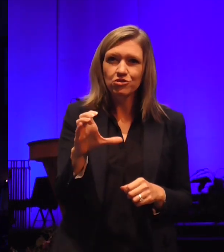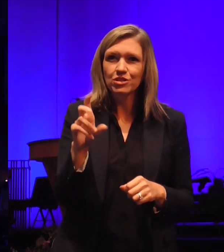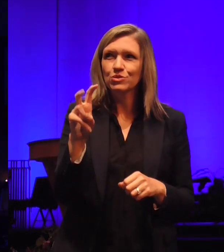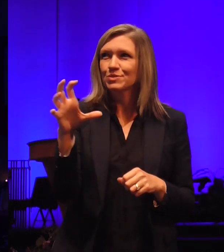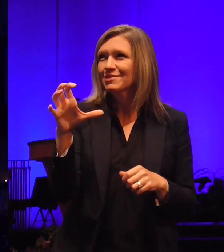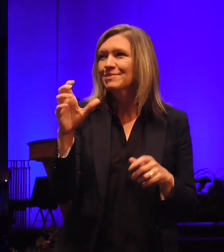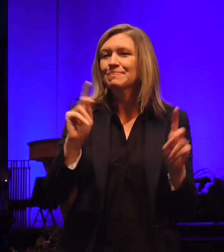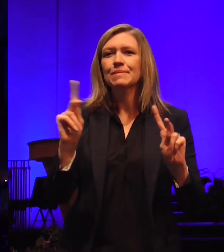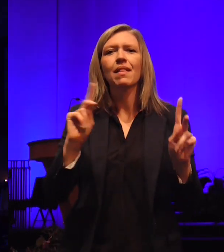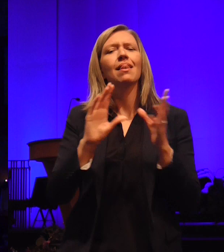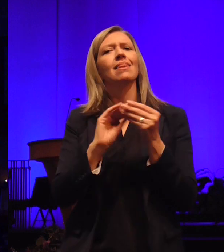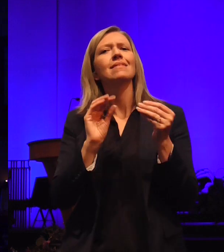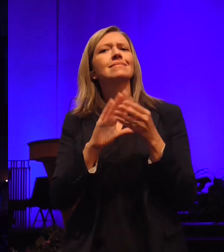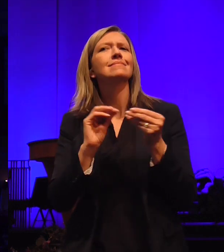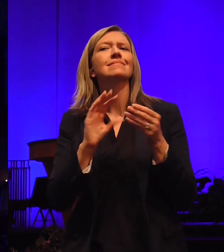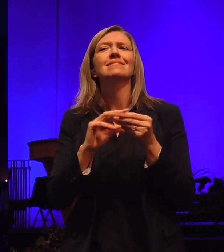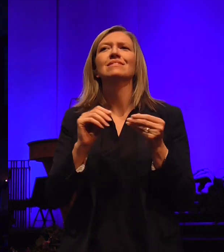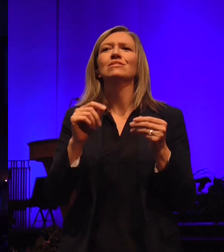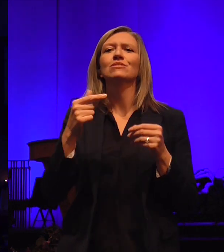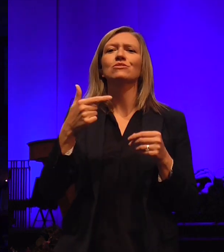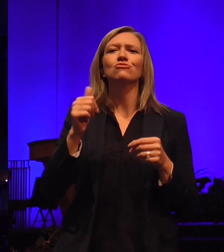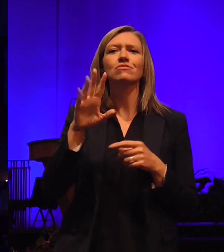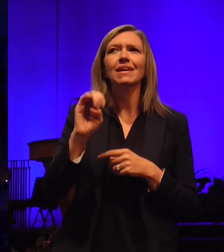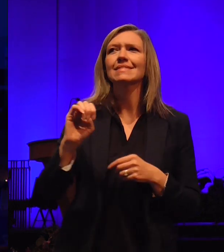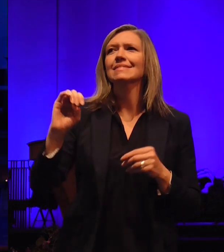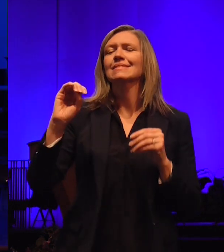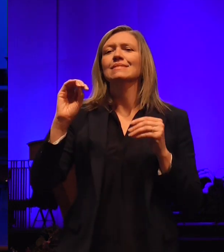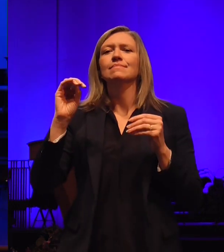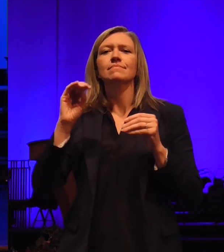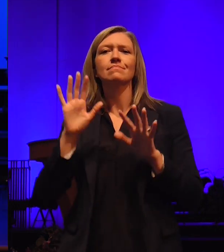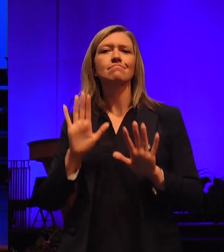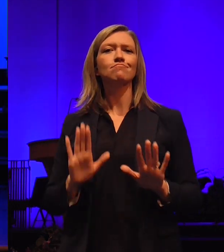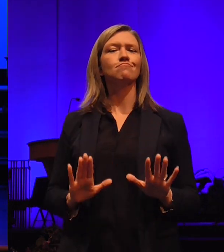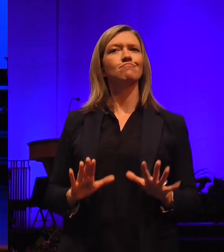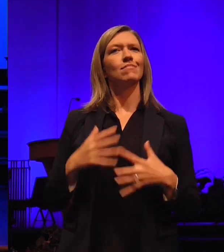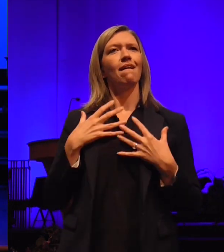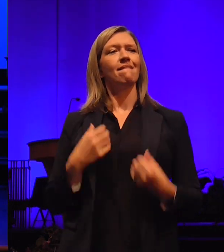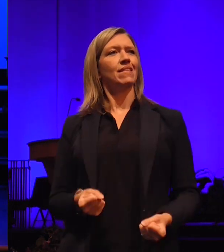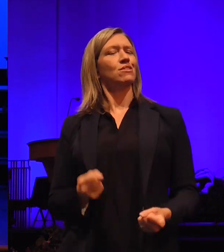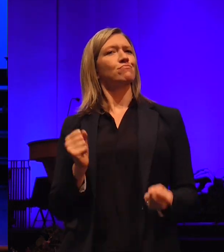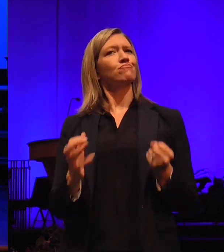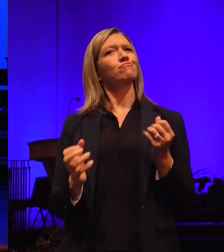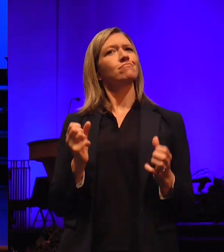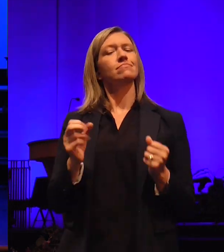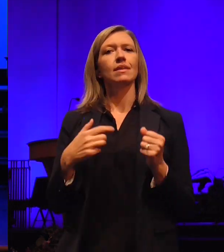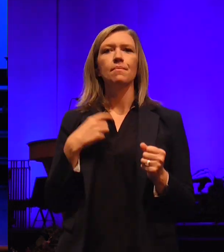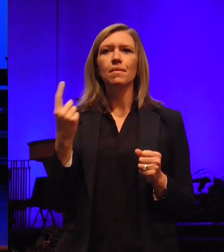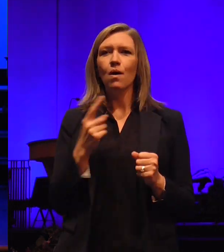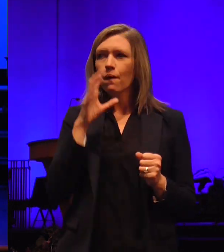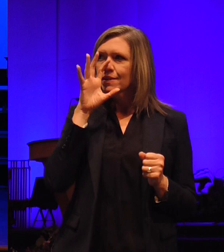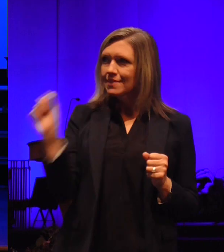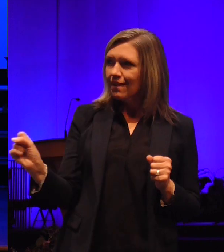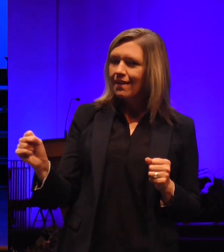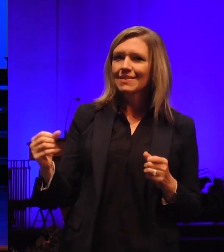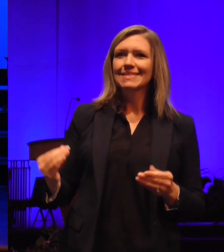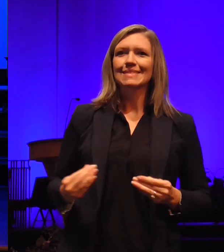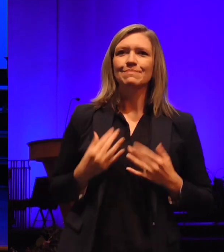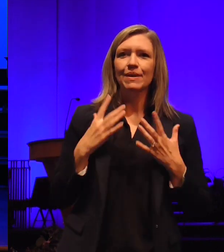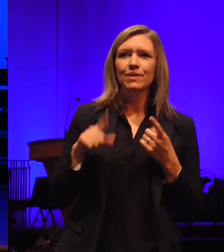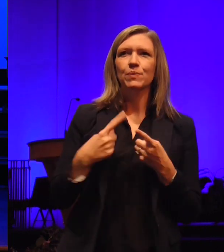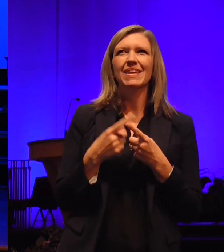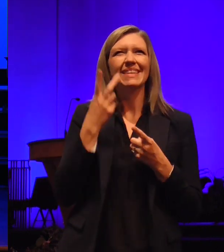such grace, and poise, and confidence. And I am always inspired when I see any of